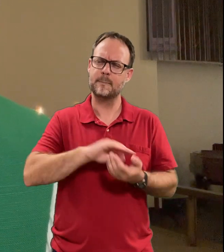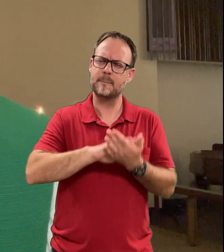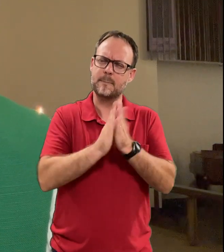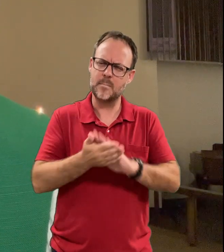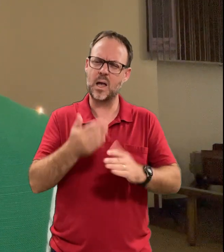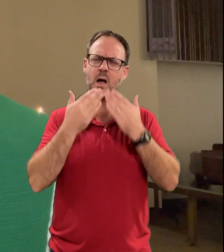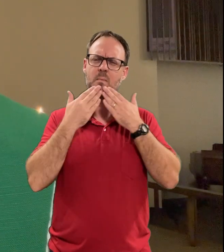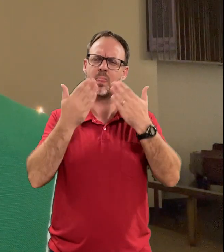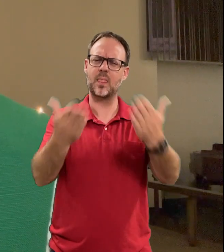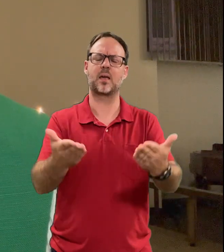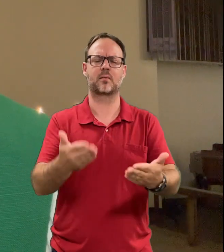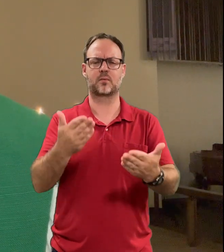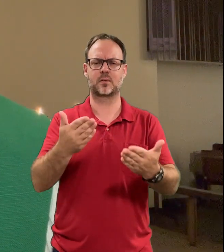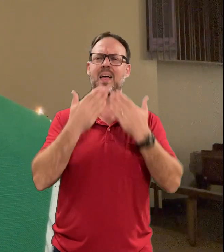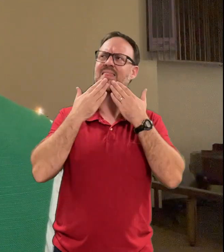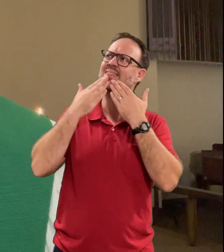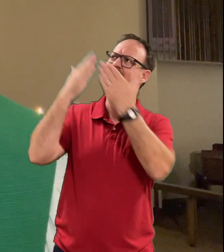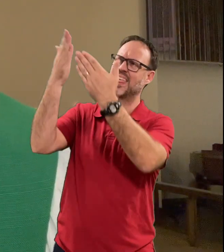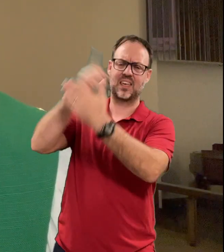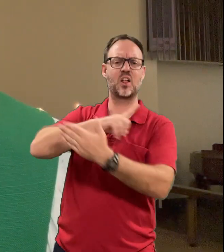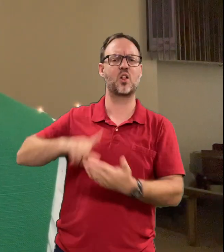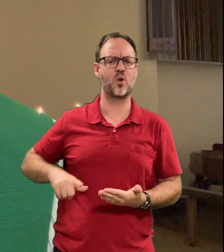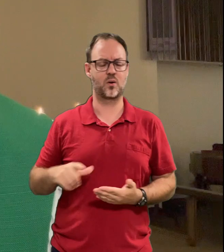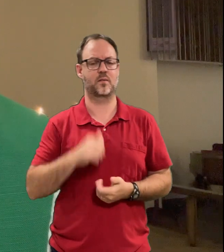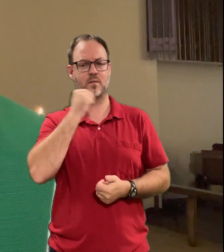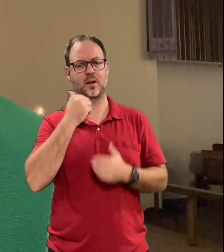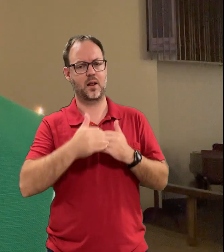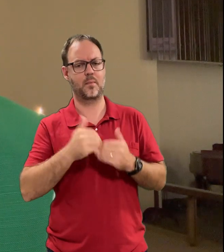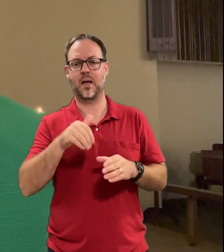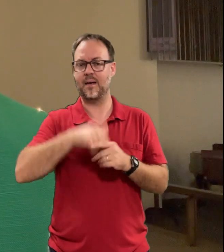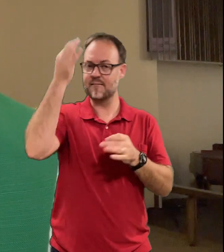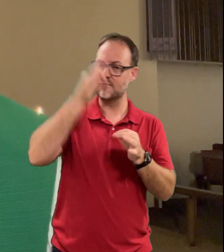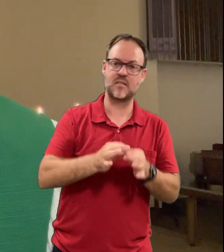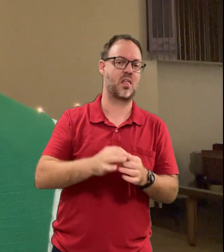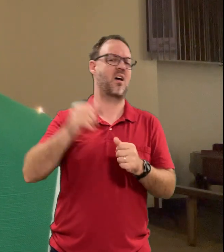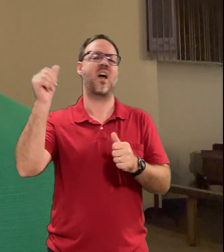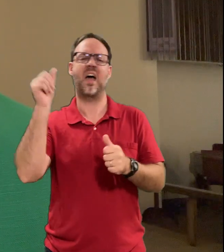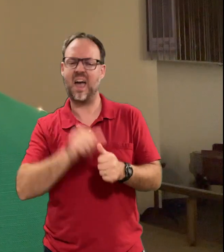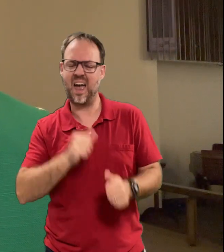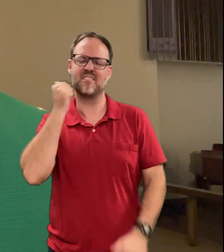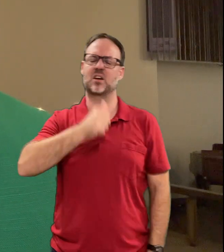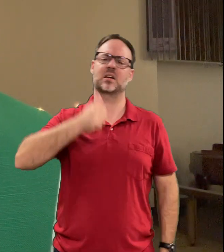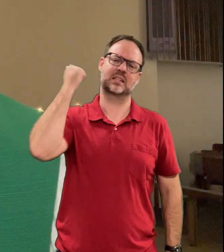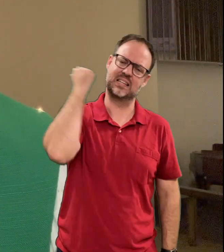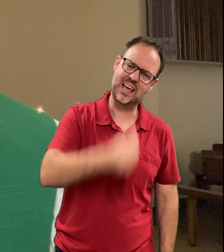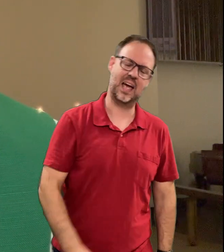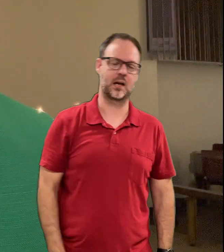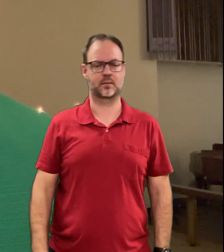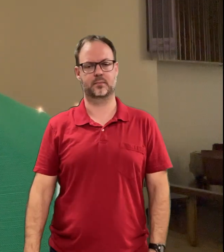Lord for your daily bread. In faith, every single